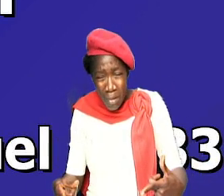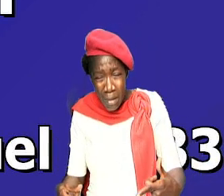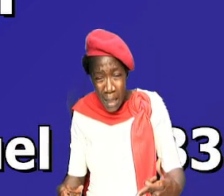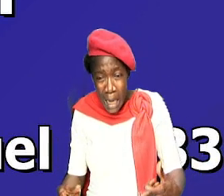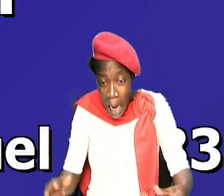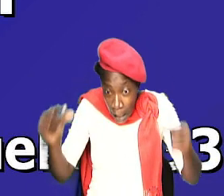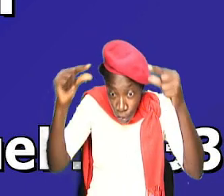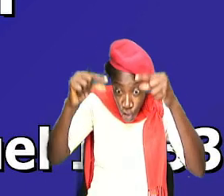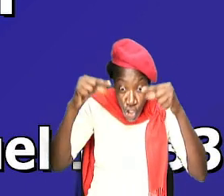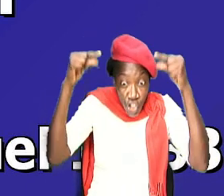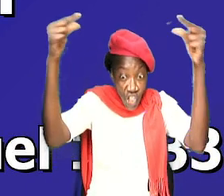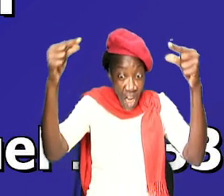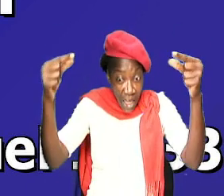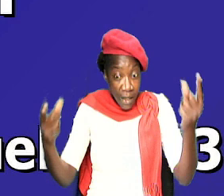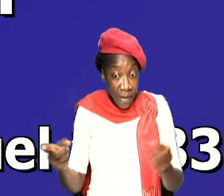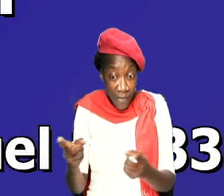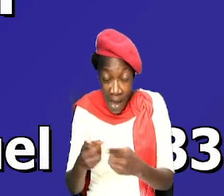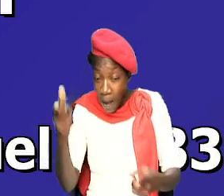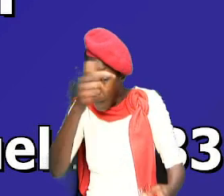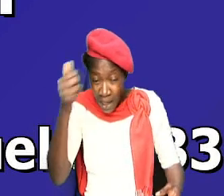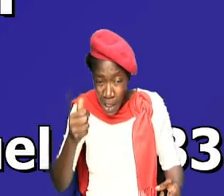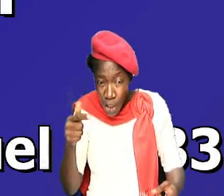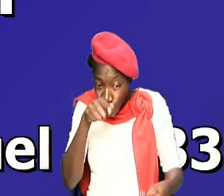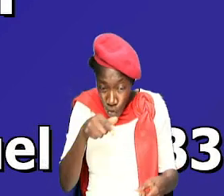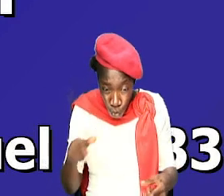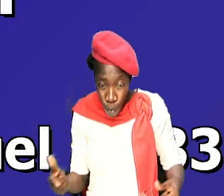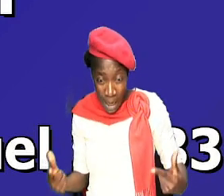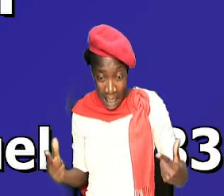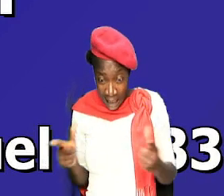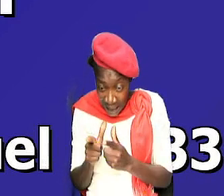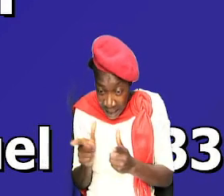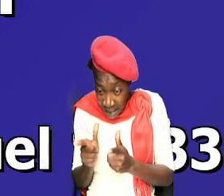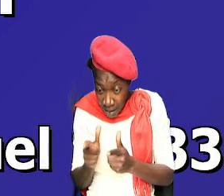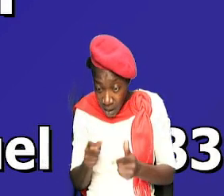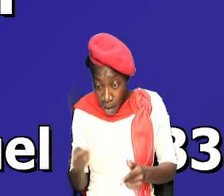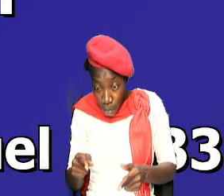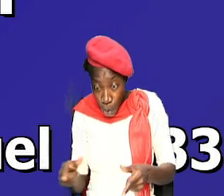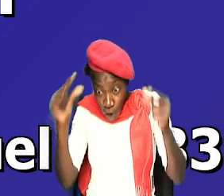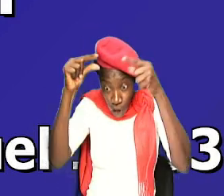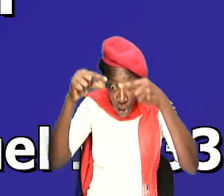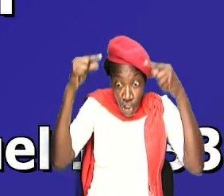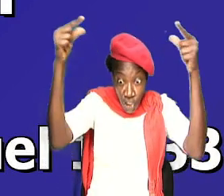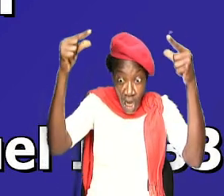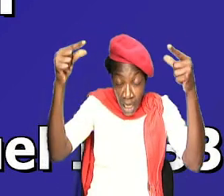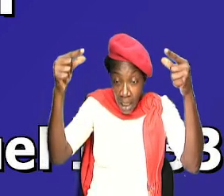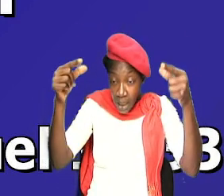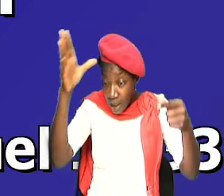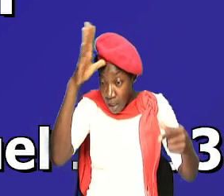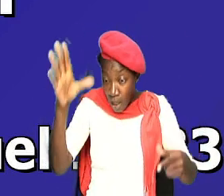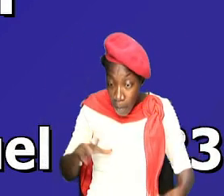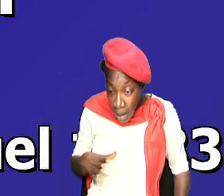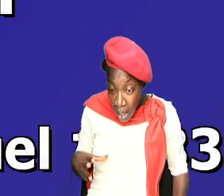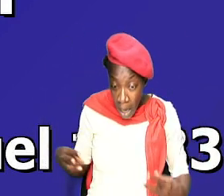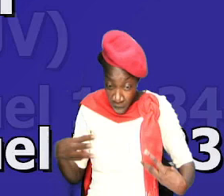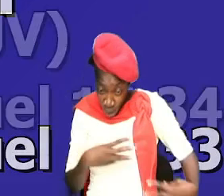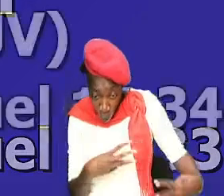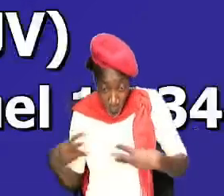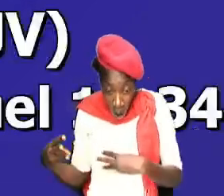For thou art but a youth, and am he a man of war from his